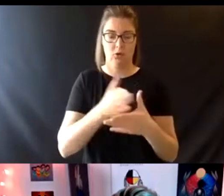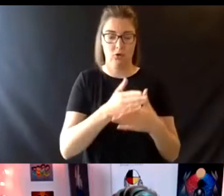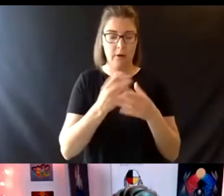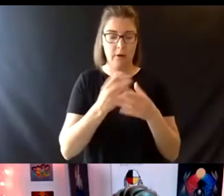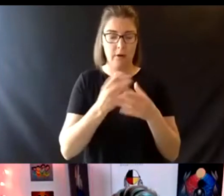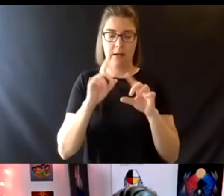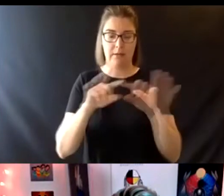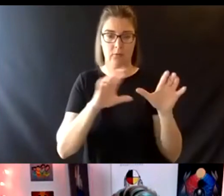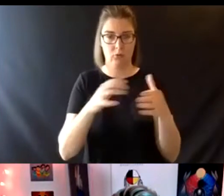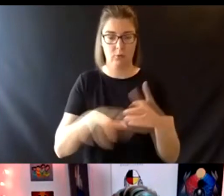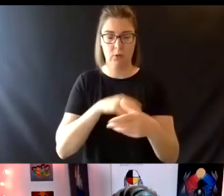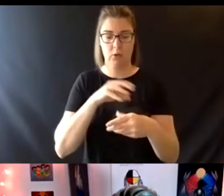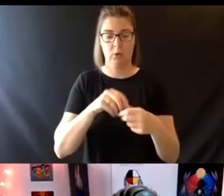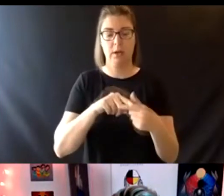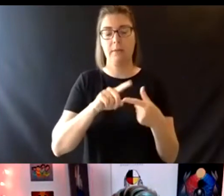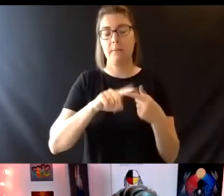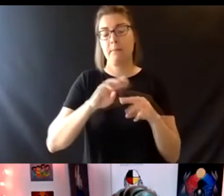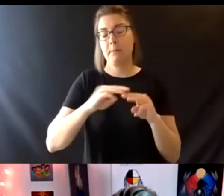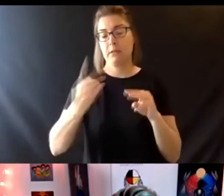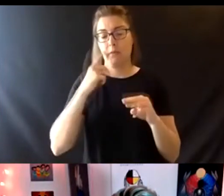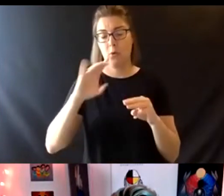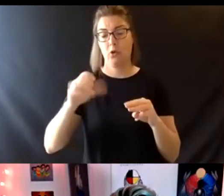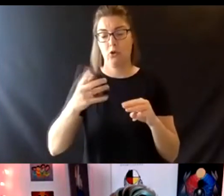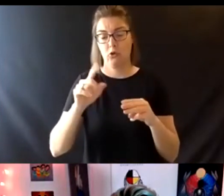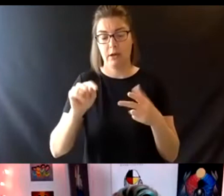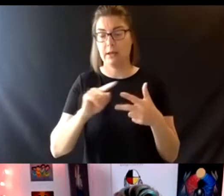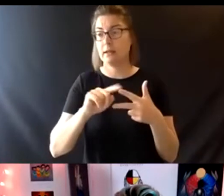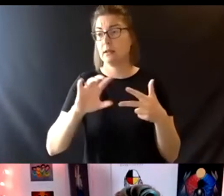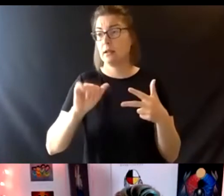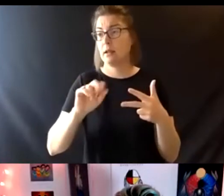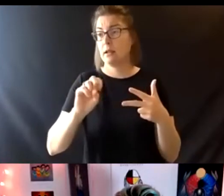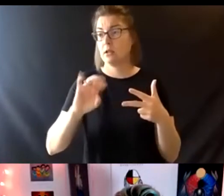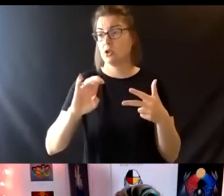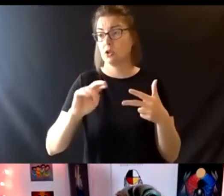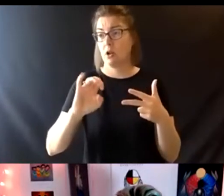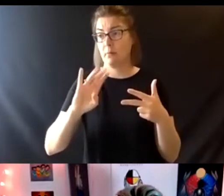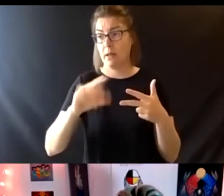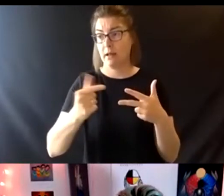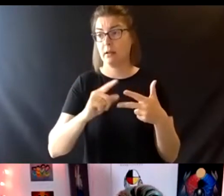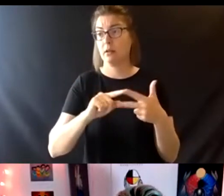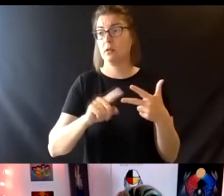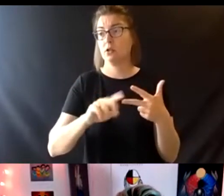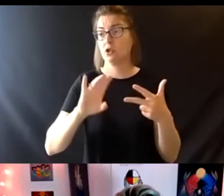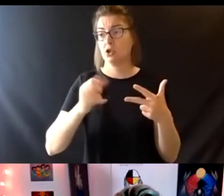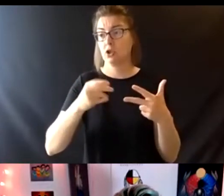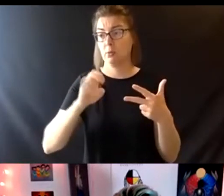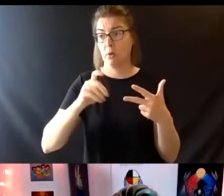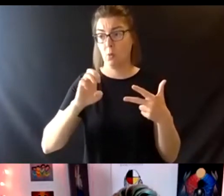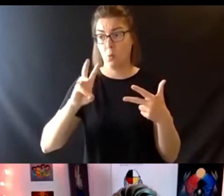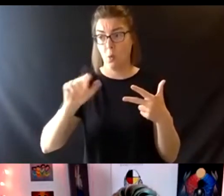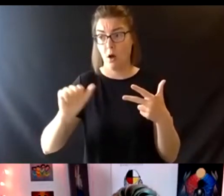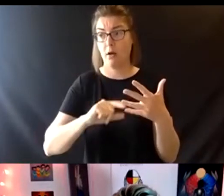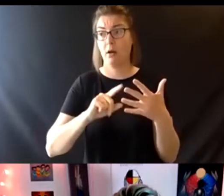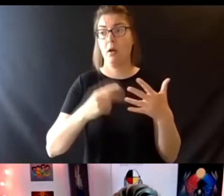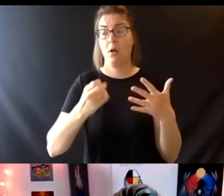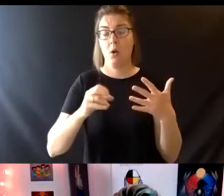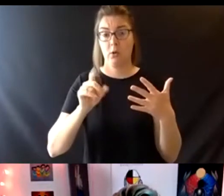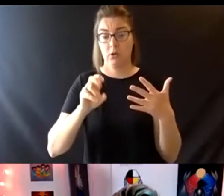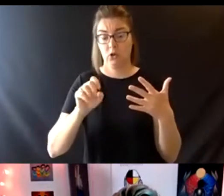nations, including the Mississaugas of the Credit, the Anishinaabe, the Chippewa, the Haudenosaunee, and the Wendat peoples.